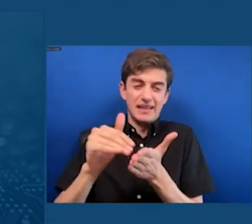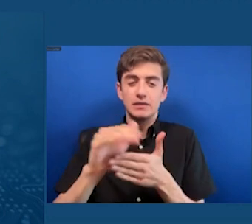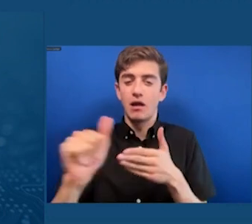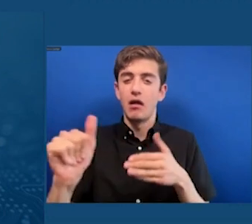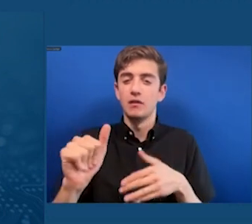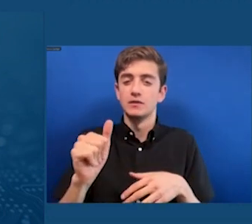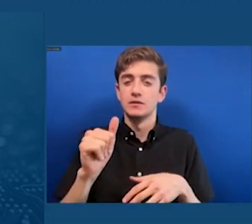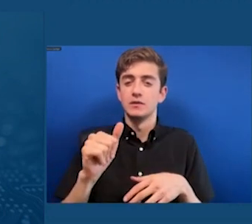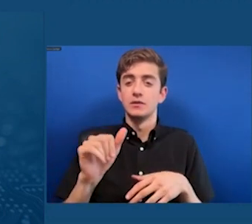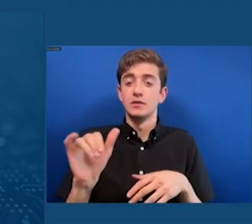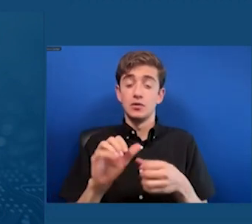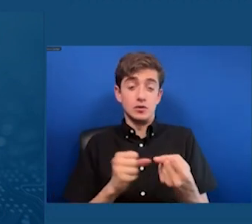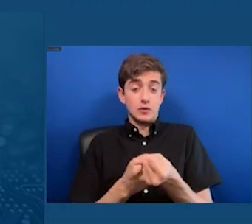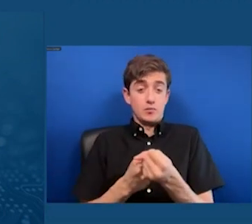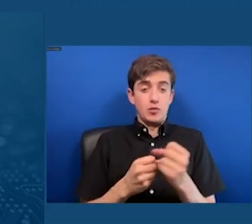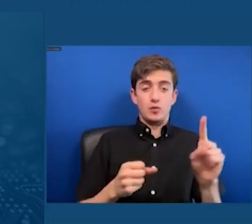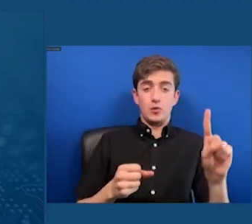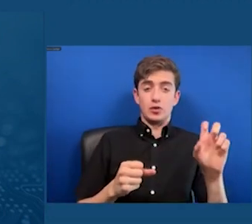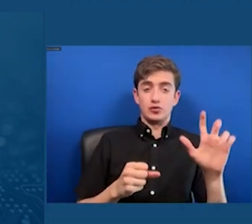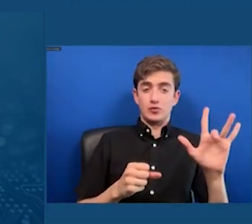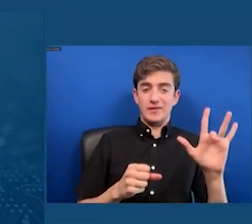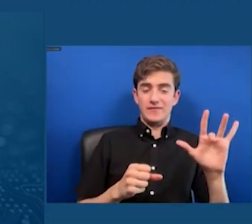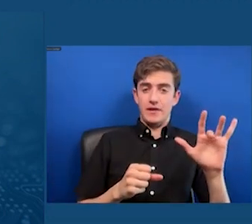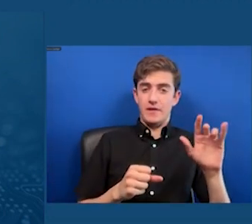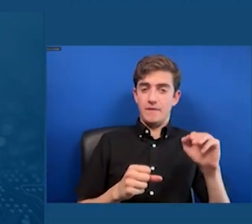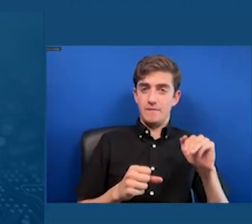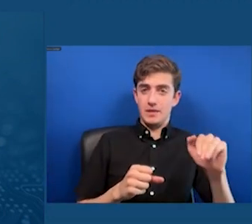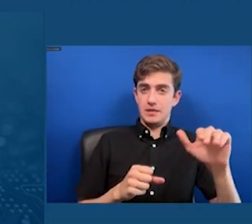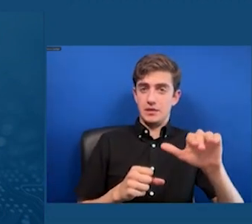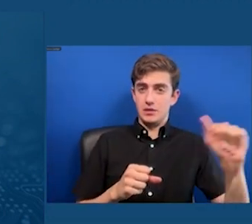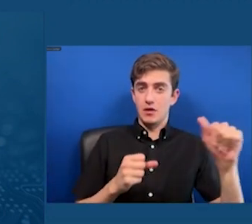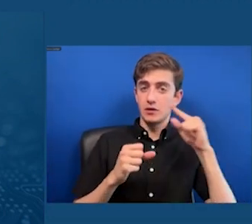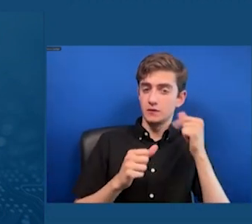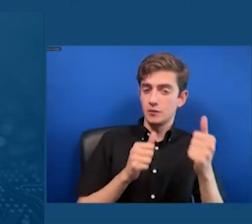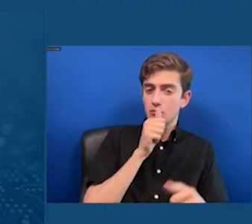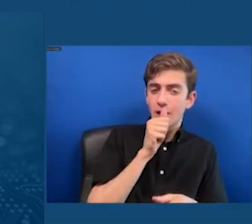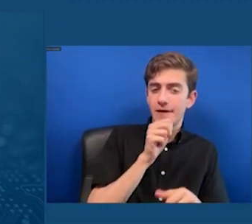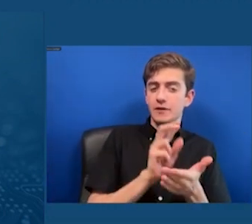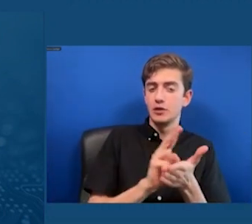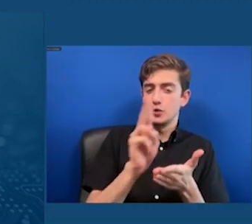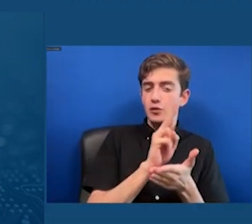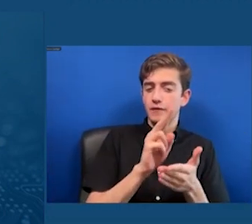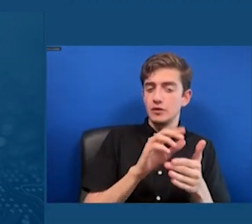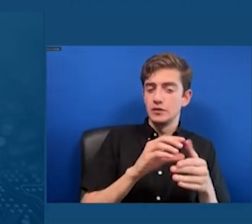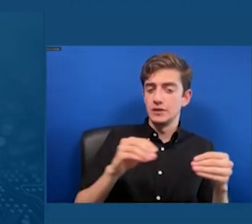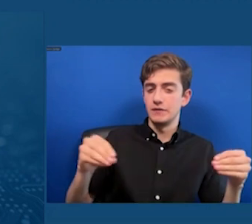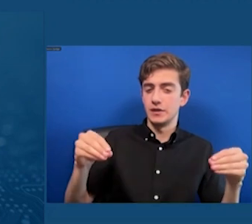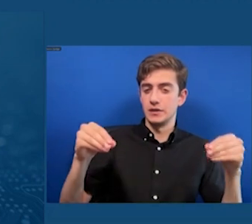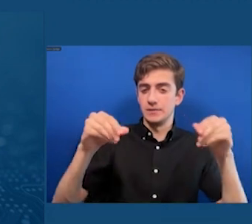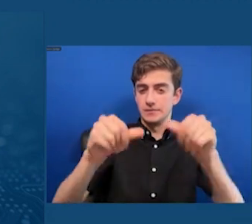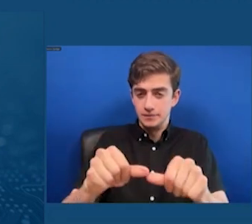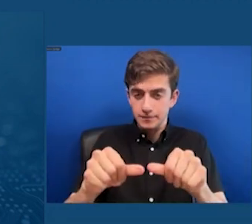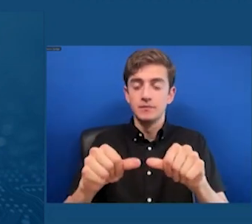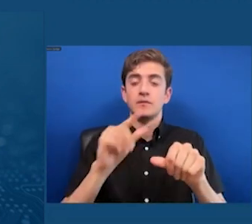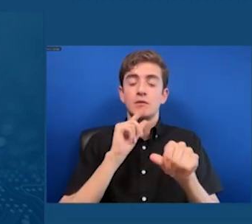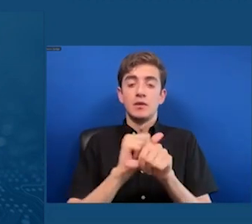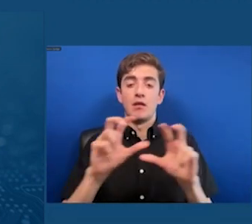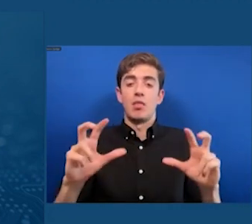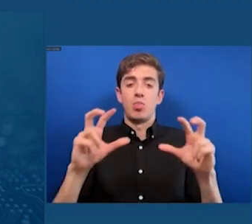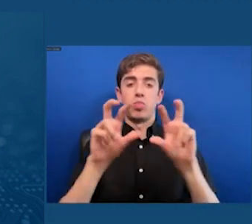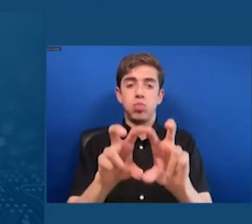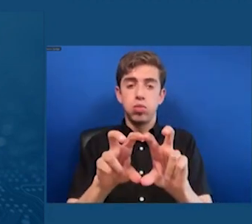$125 million in private and university funding. This initiative will drive countless